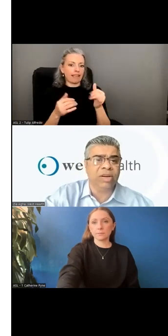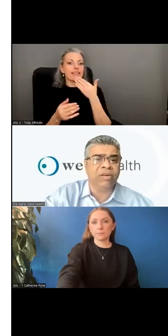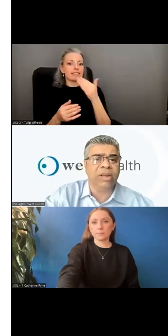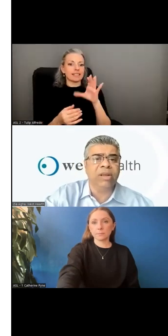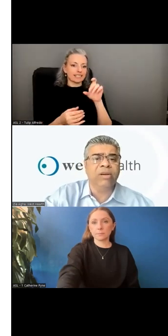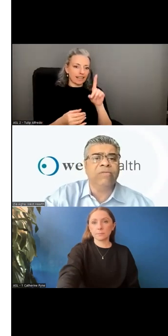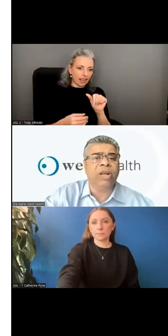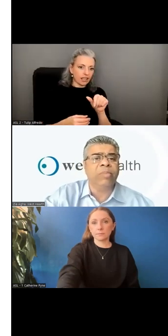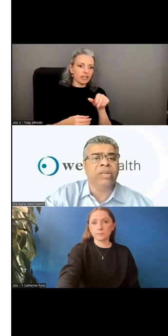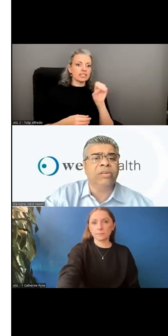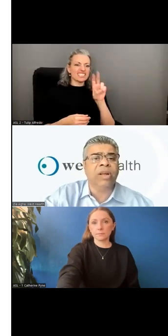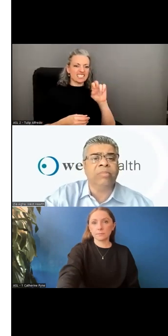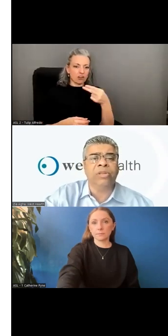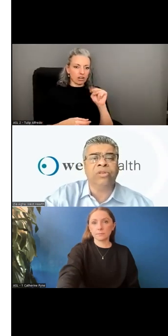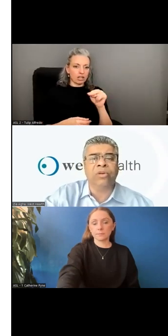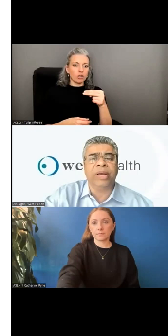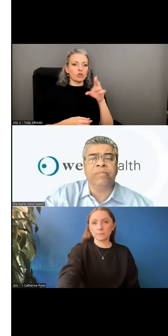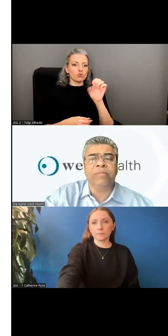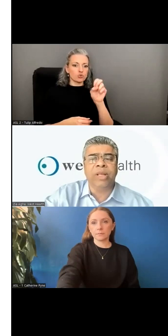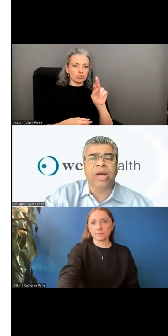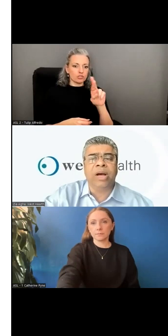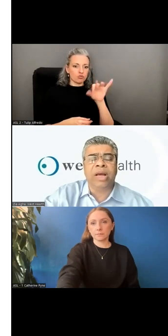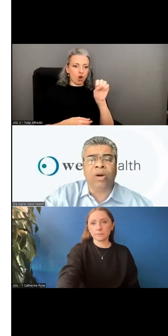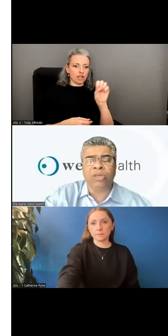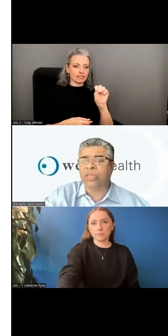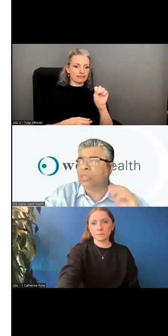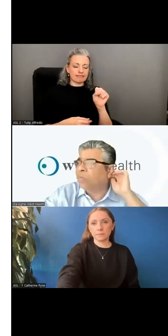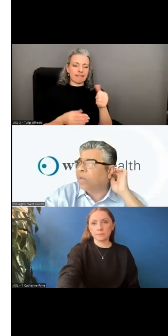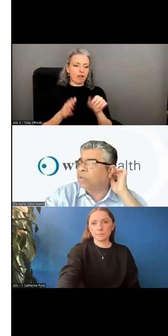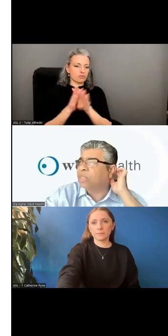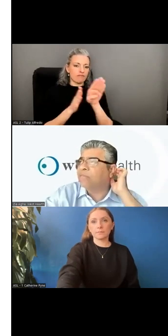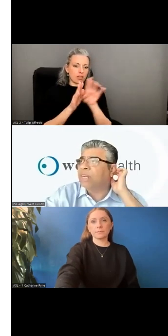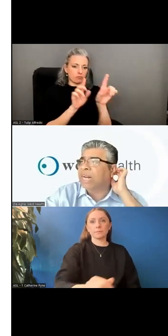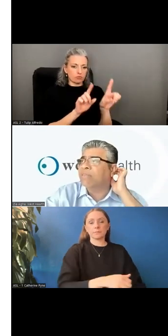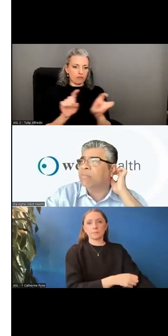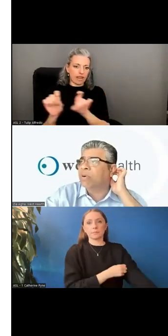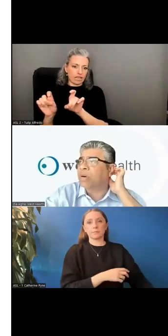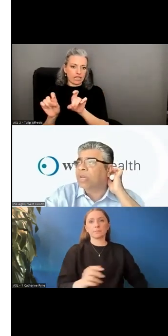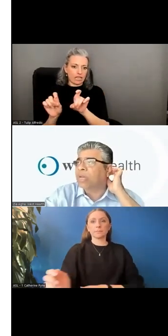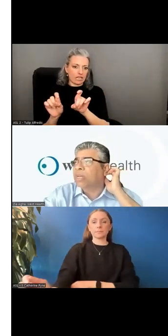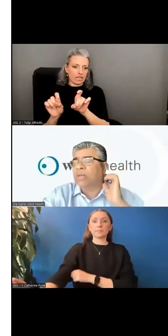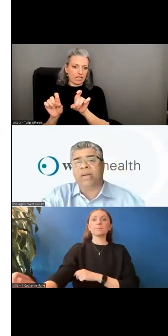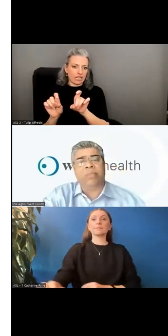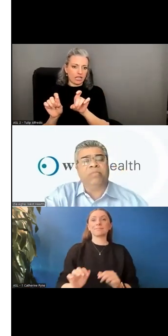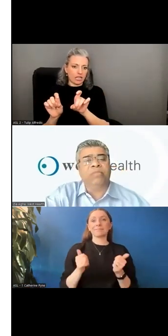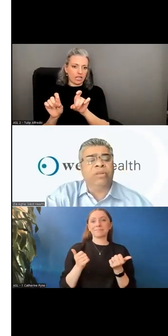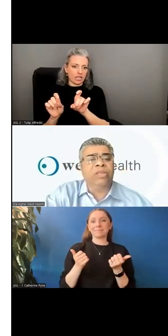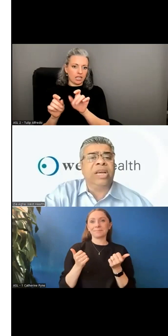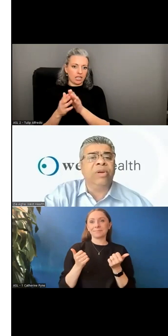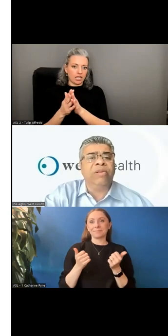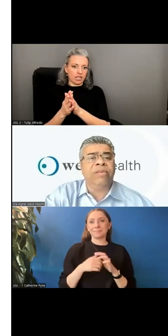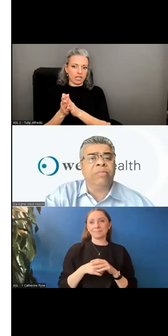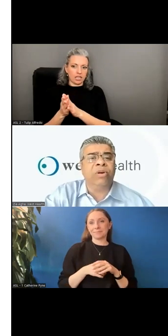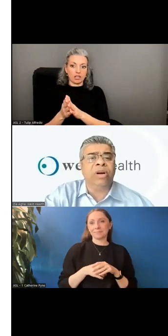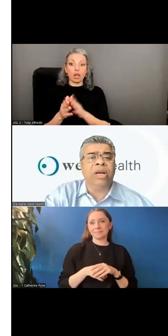Ross and Terry for helping us develop this survey and launch this survey. It was in the field November, the